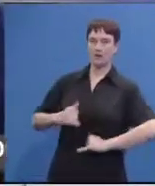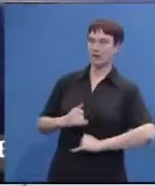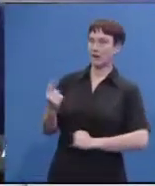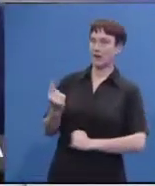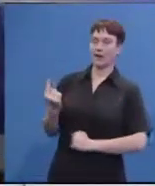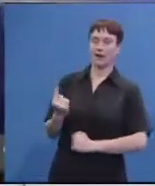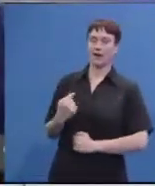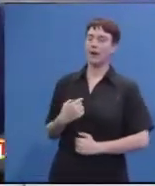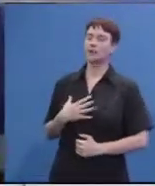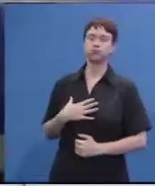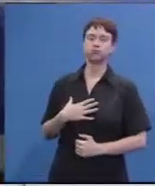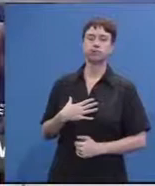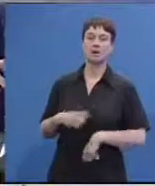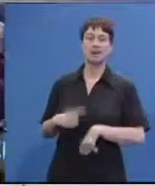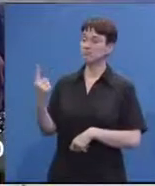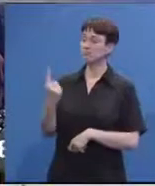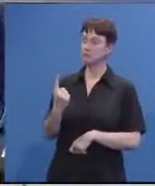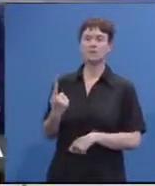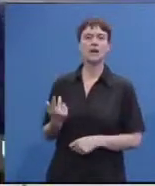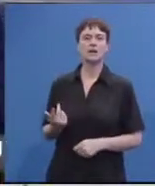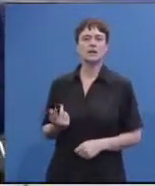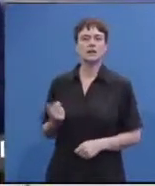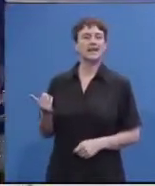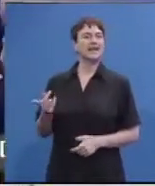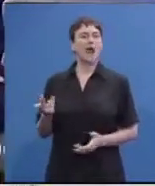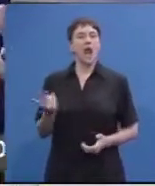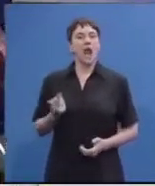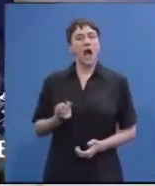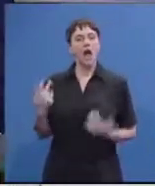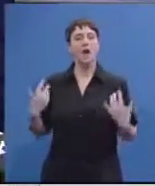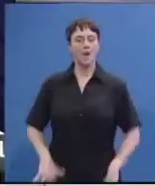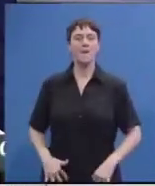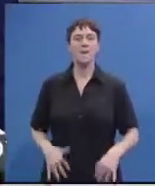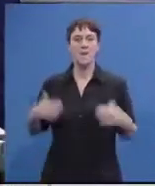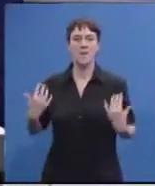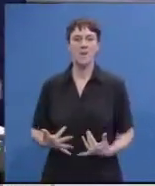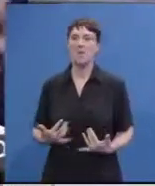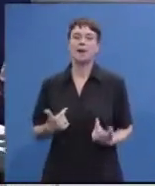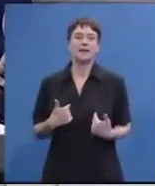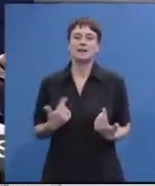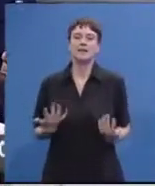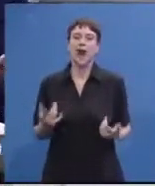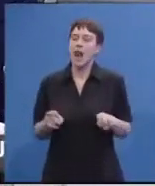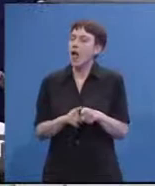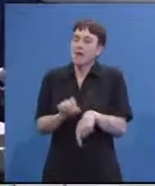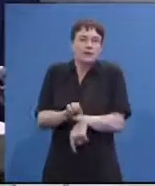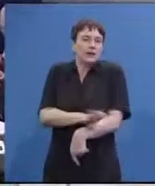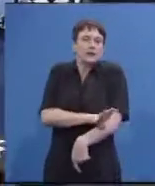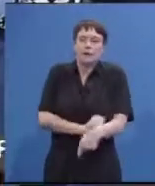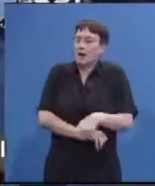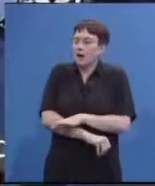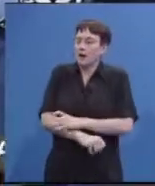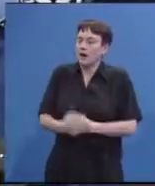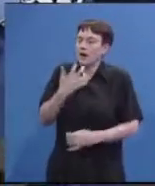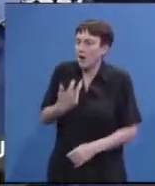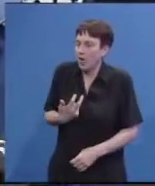in, he had such a presence, and we were just starstruck. We didn't know what to do. You